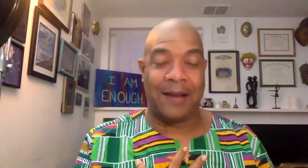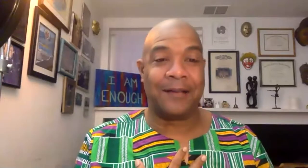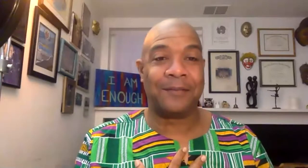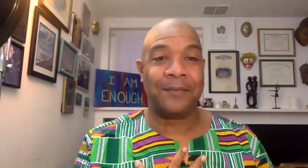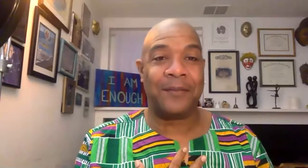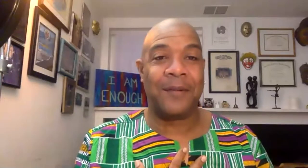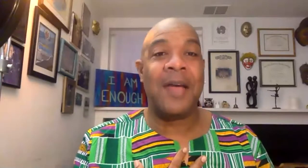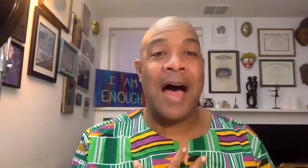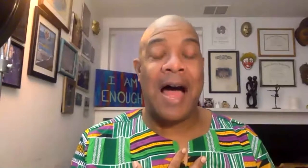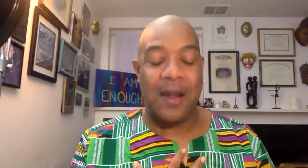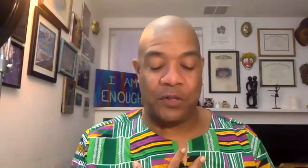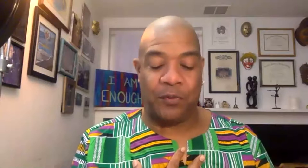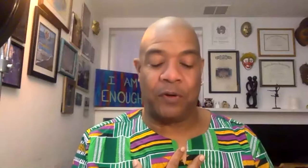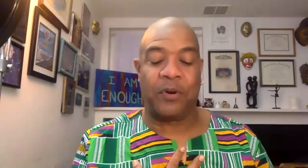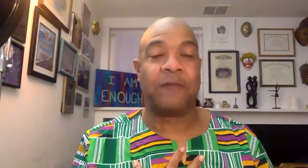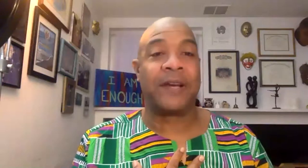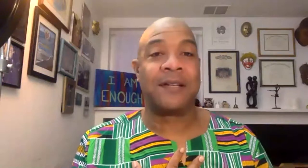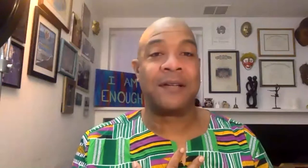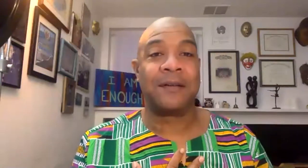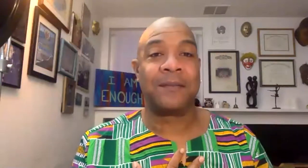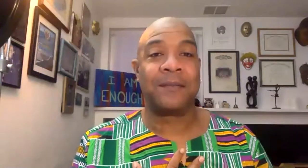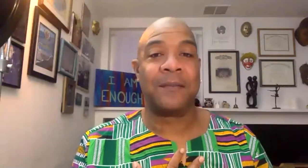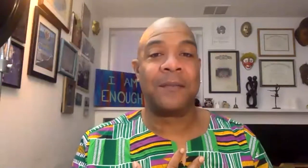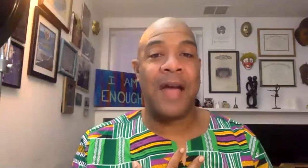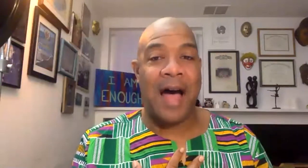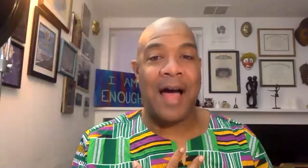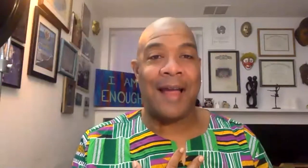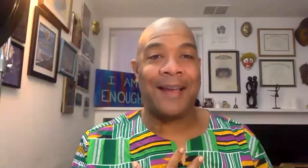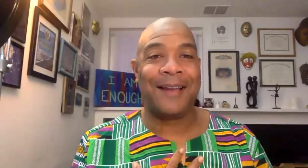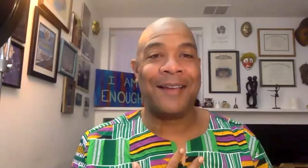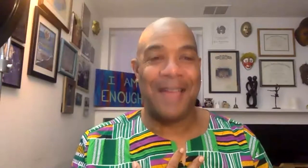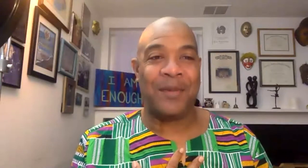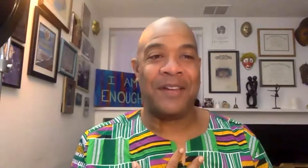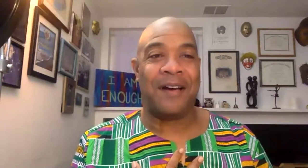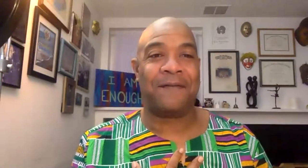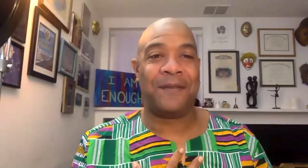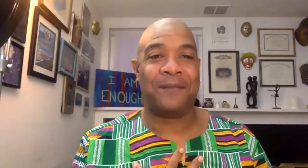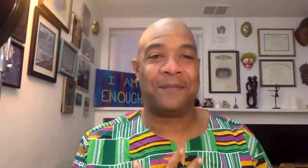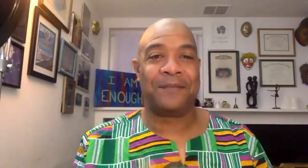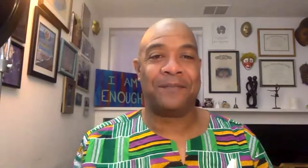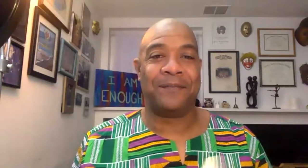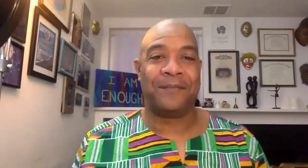I. I was born perfect. I am enough.